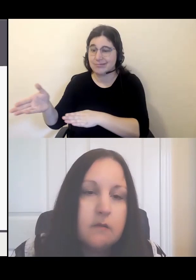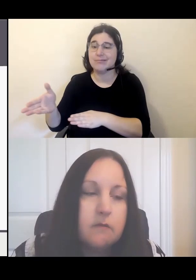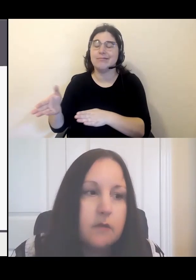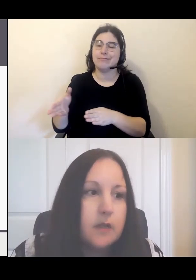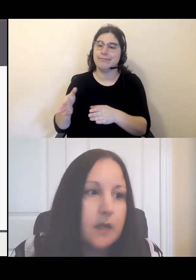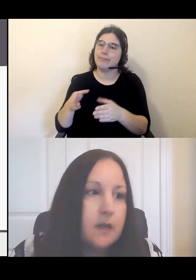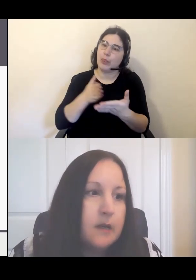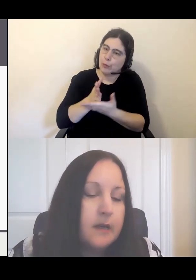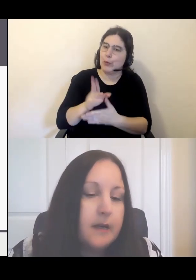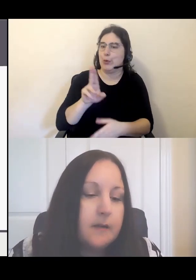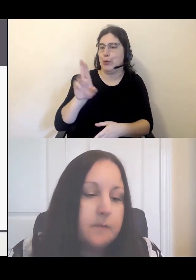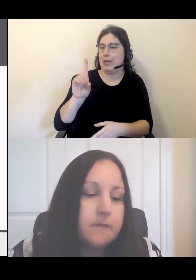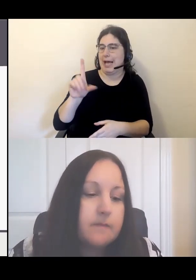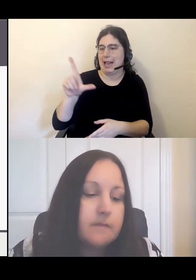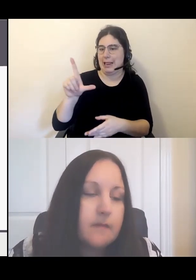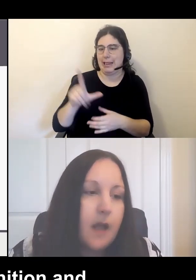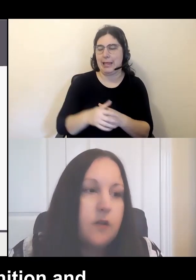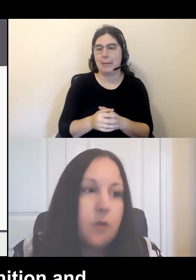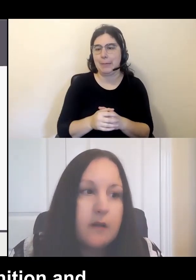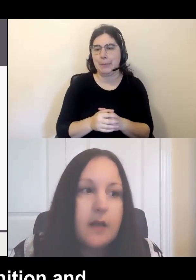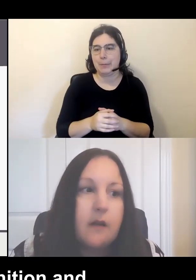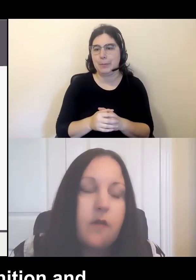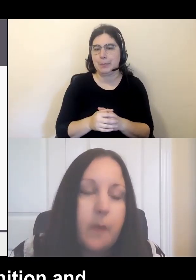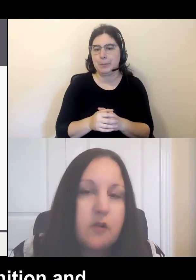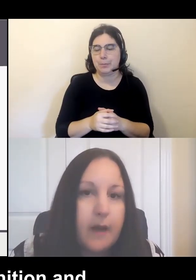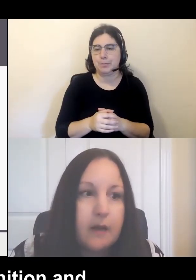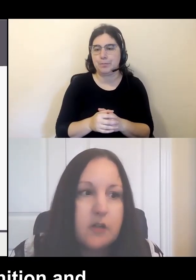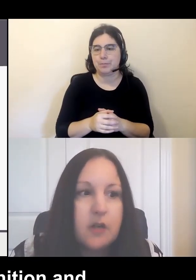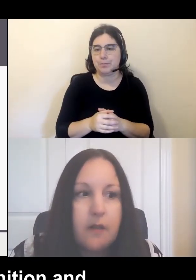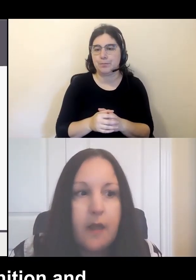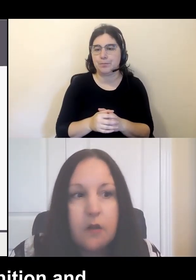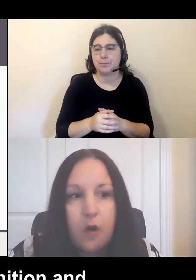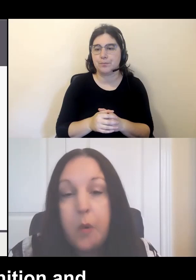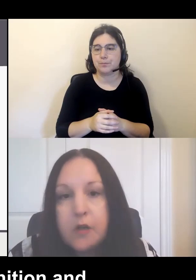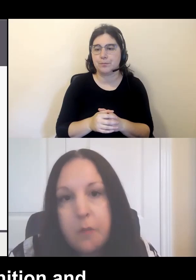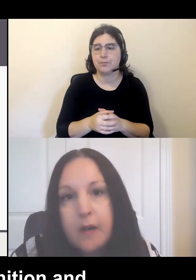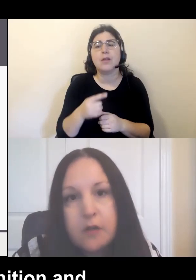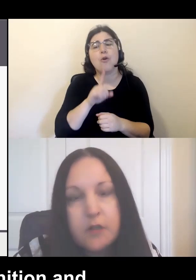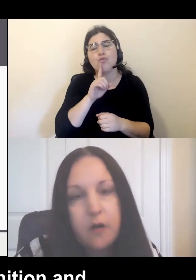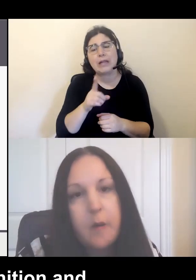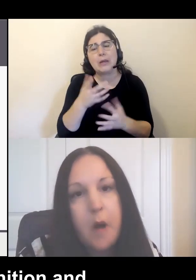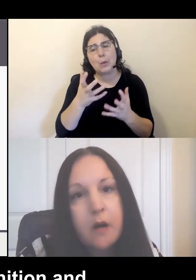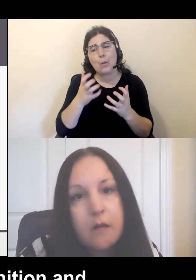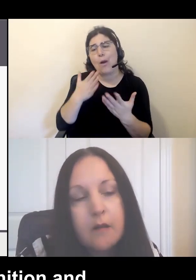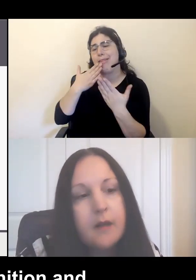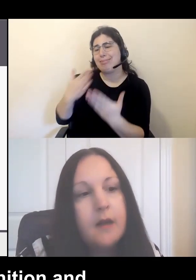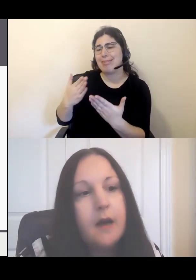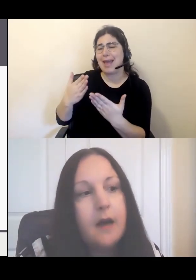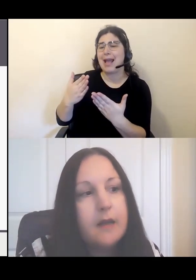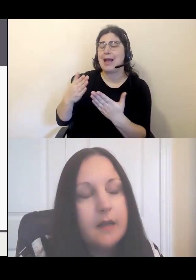UDL, really. I do want to give special recognition and thank you to our project manager, Jeremy